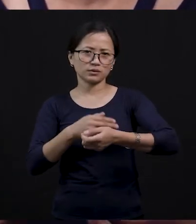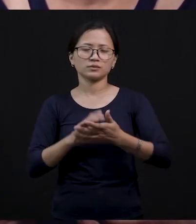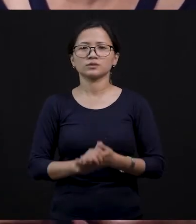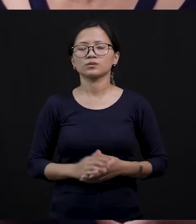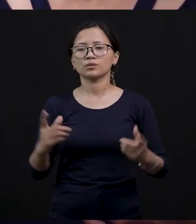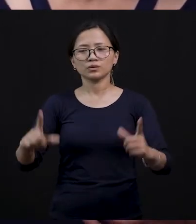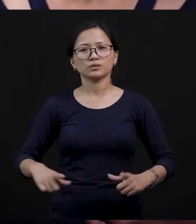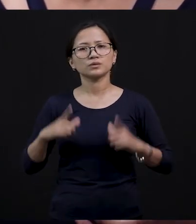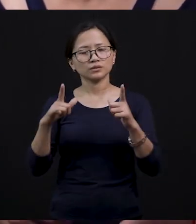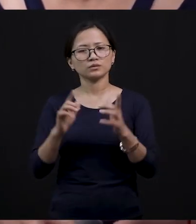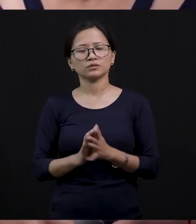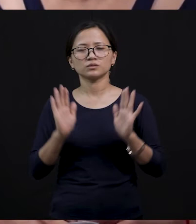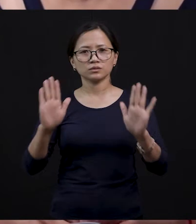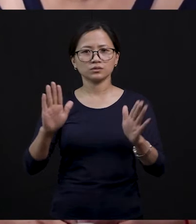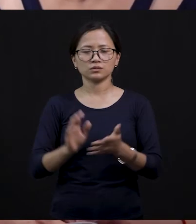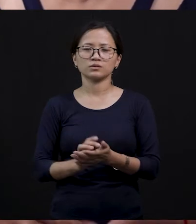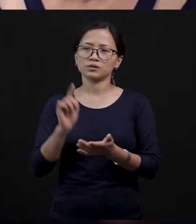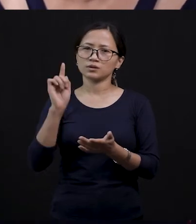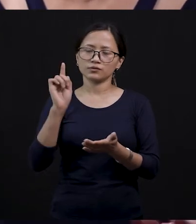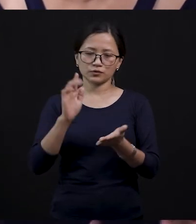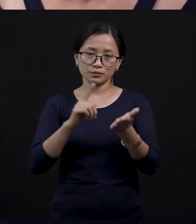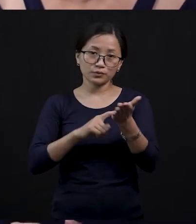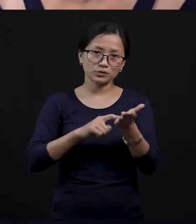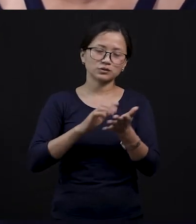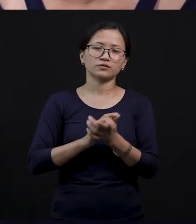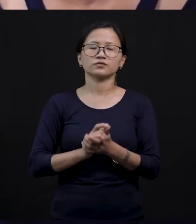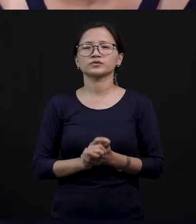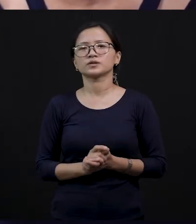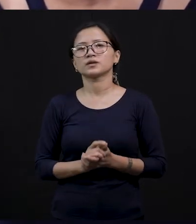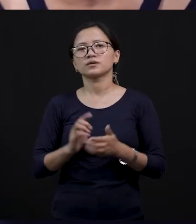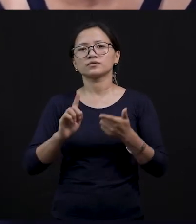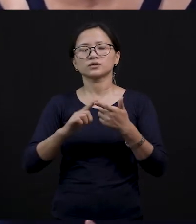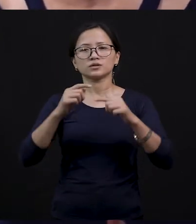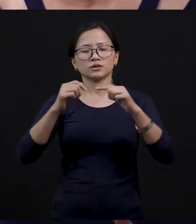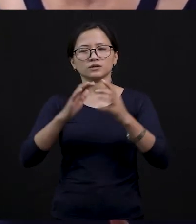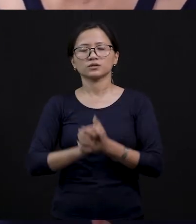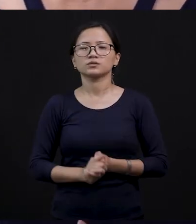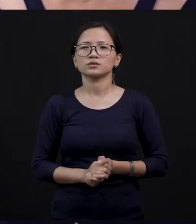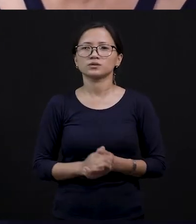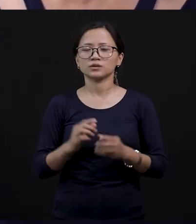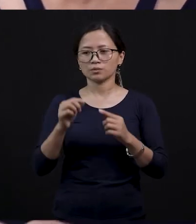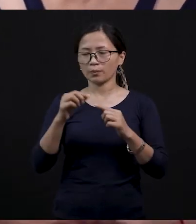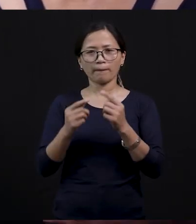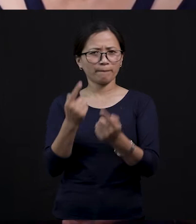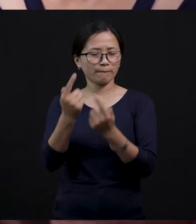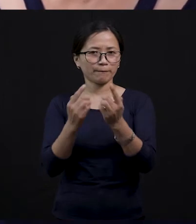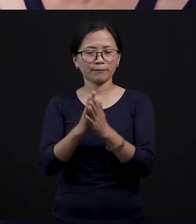where you are living. You just have to press on the button of the election symbol of that political party. So the